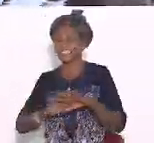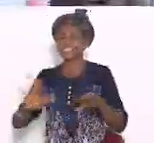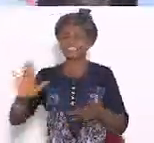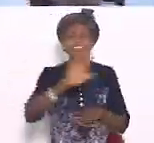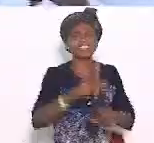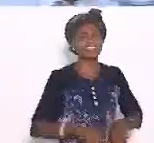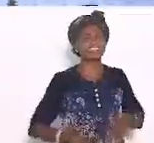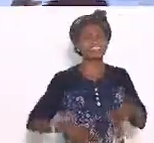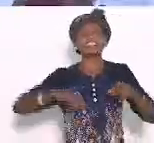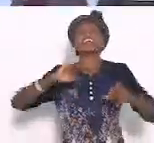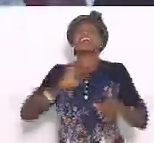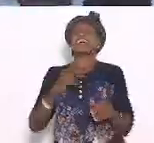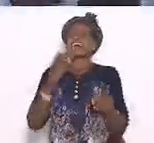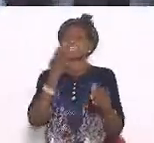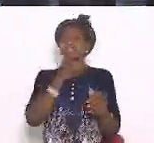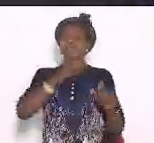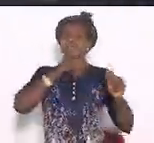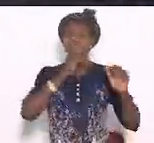j